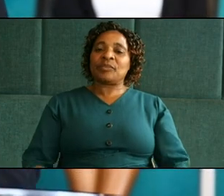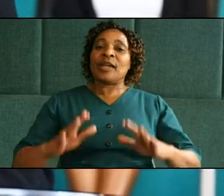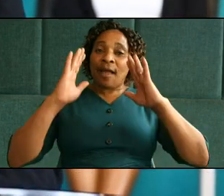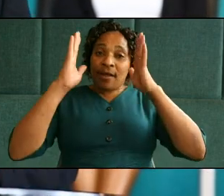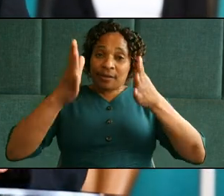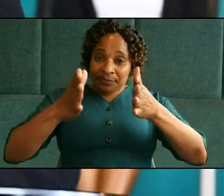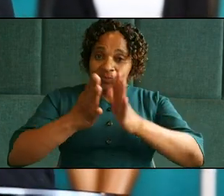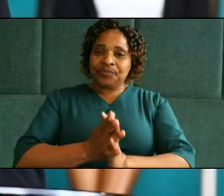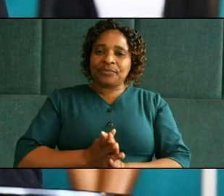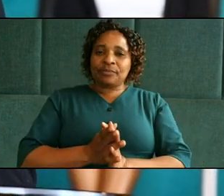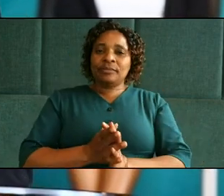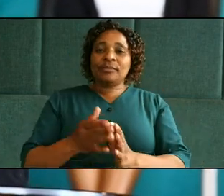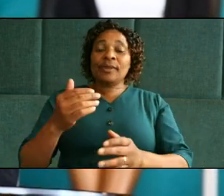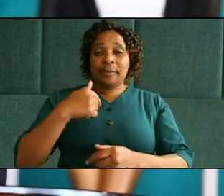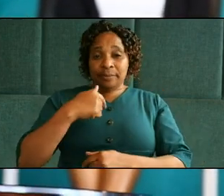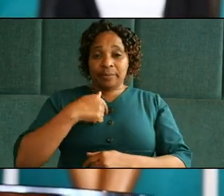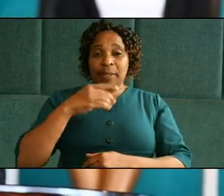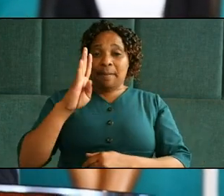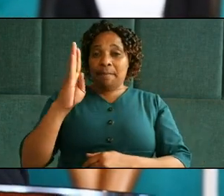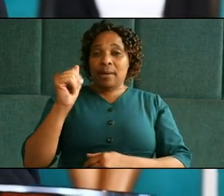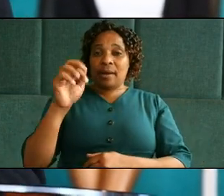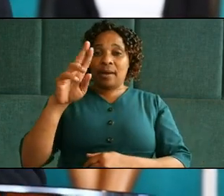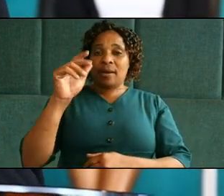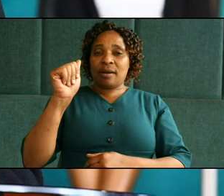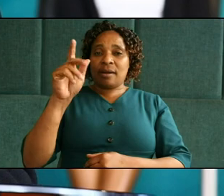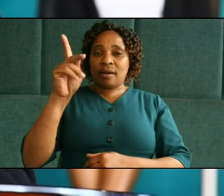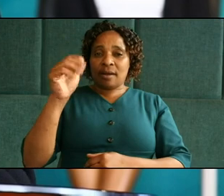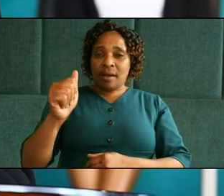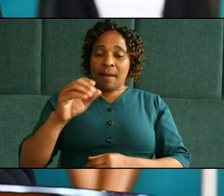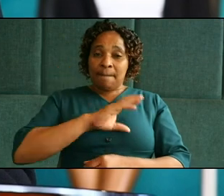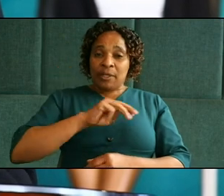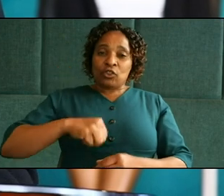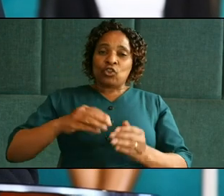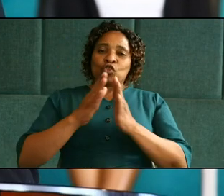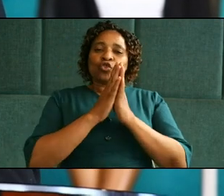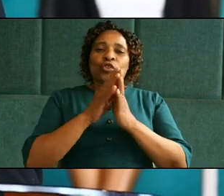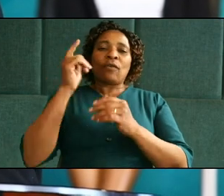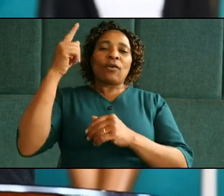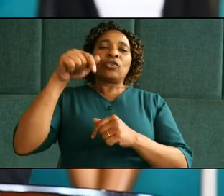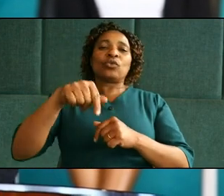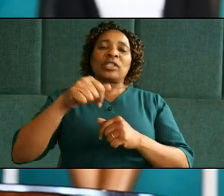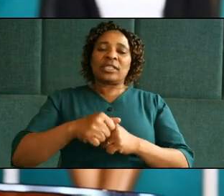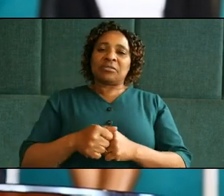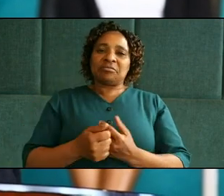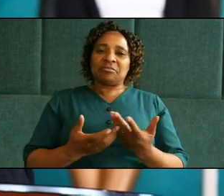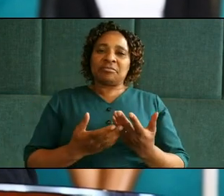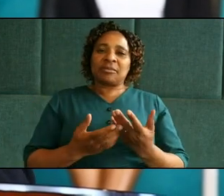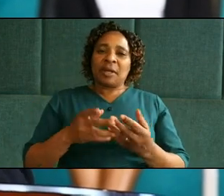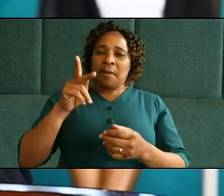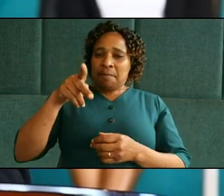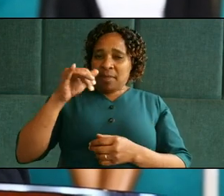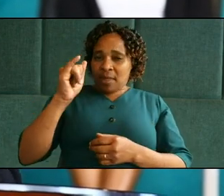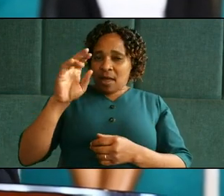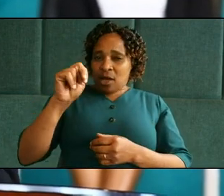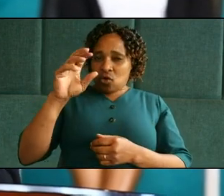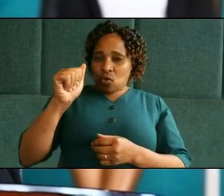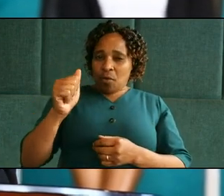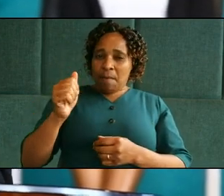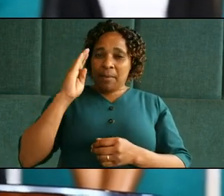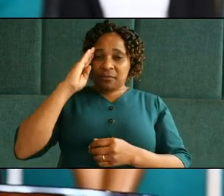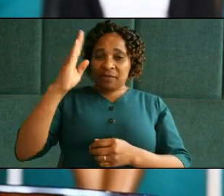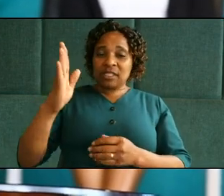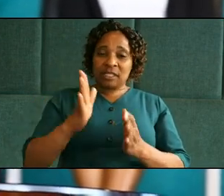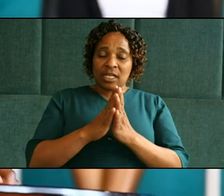Hi, I'm Baraka, and I'll be taking us through the mission story for today. Piano, pathfinders, and